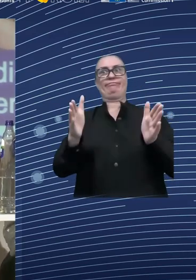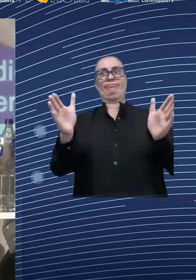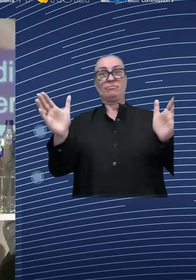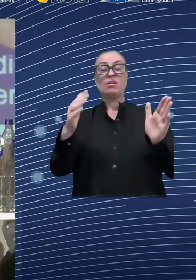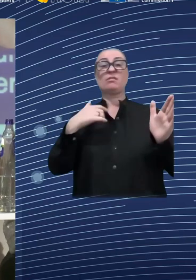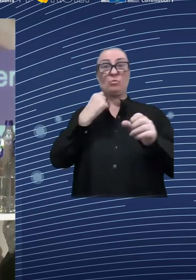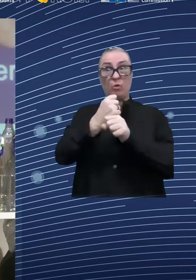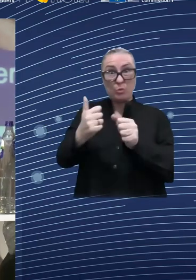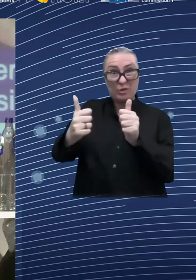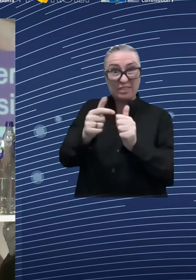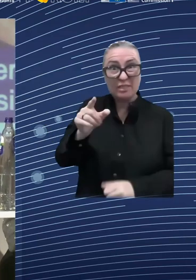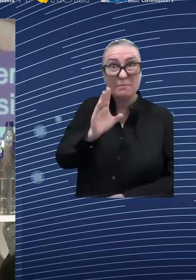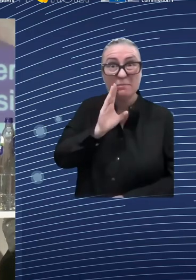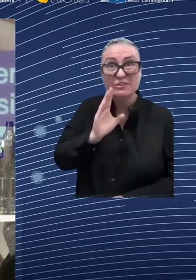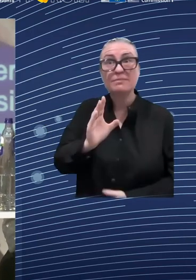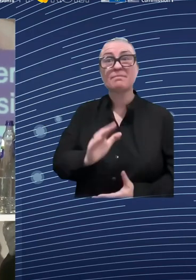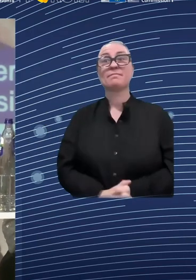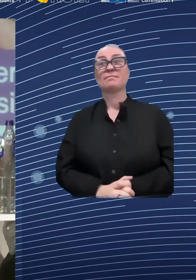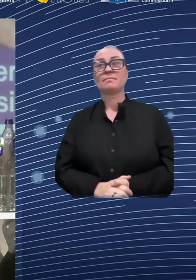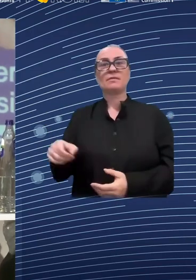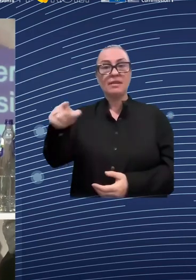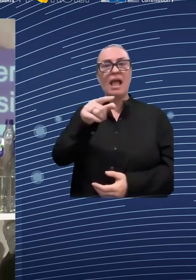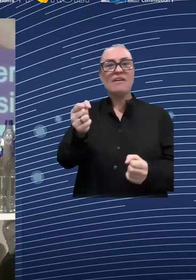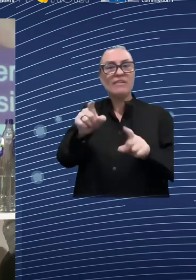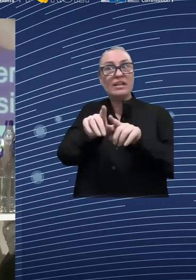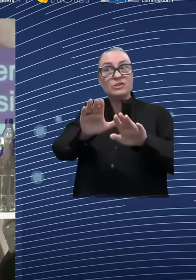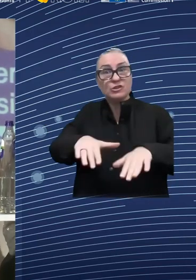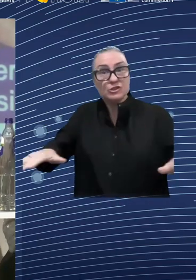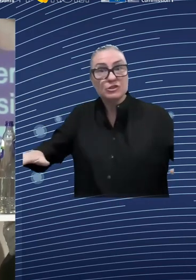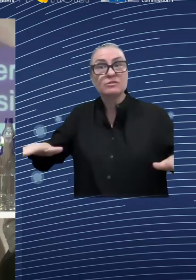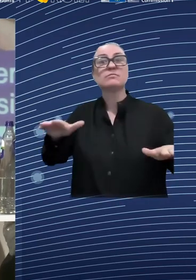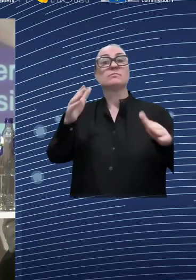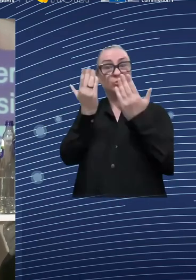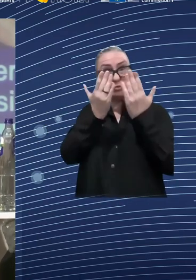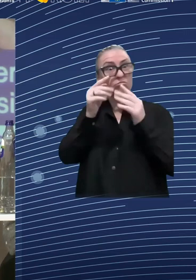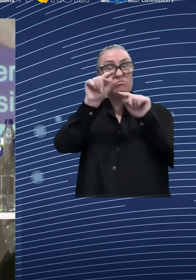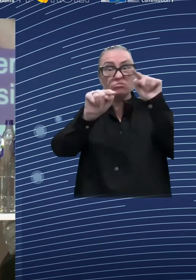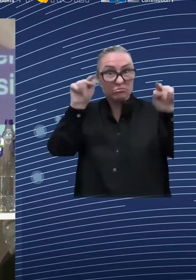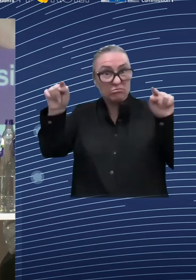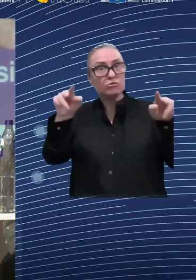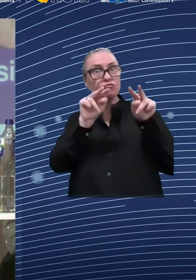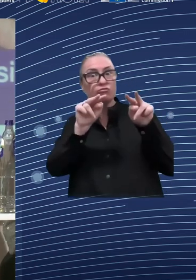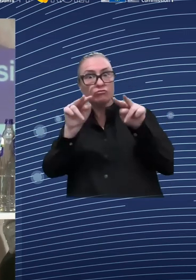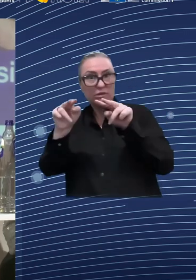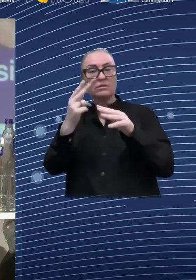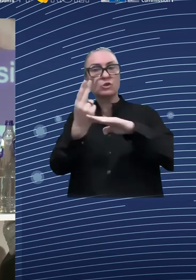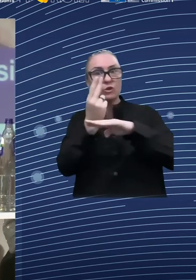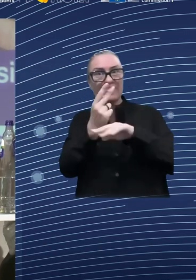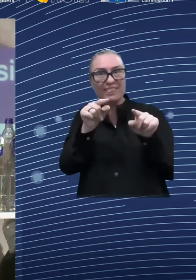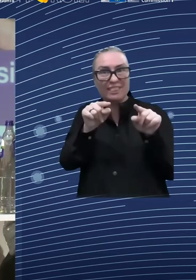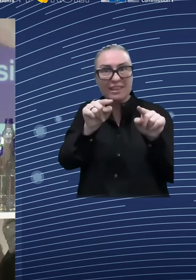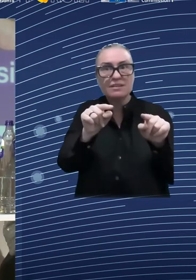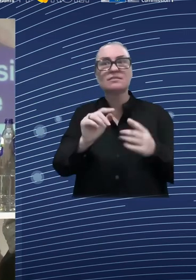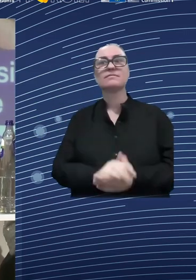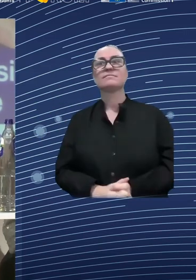the adventure by joining the governments and the governing body of the structure. That's the way